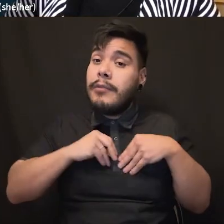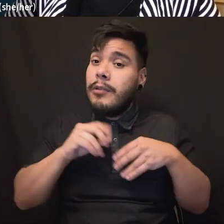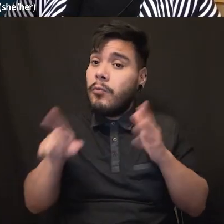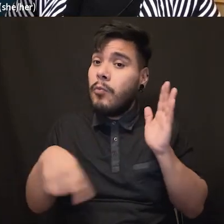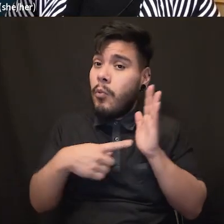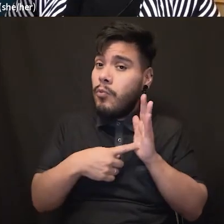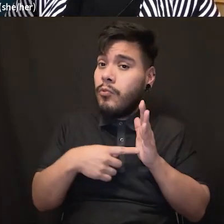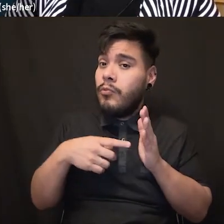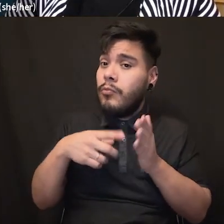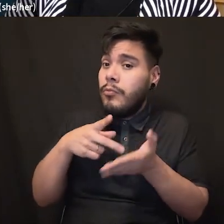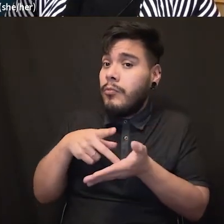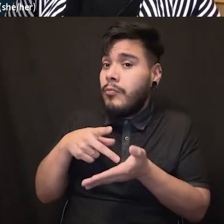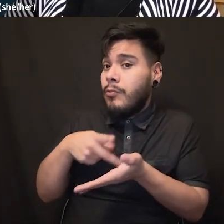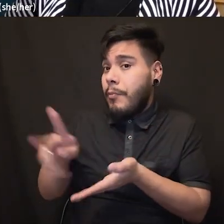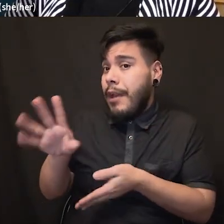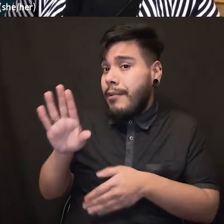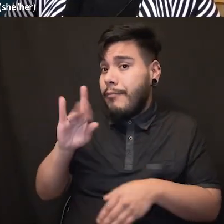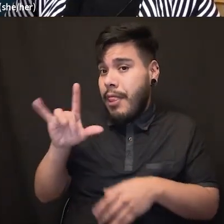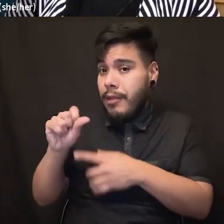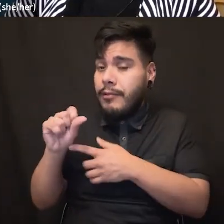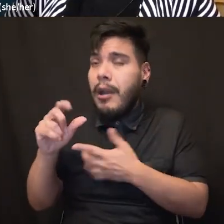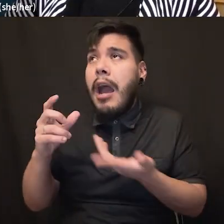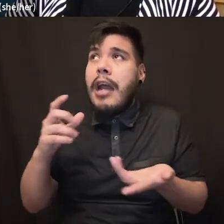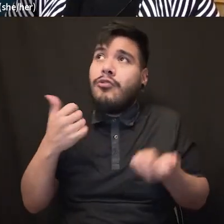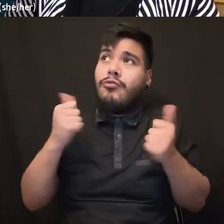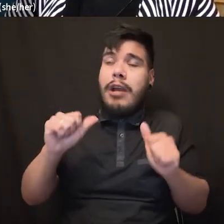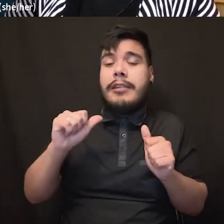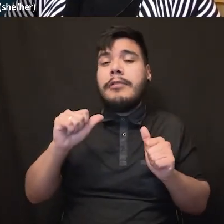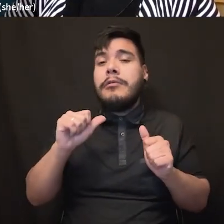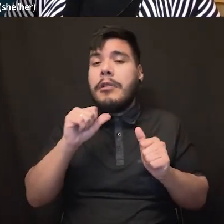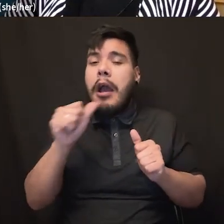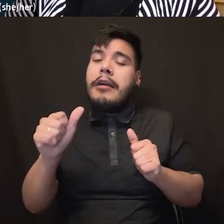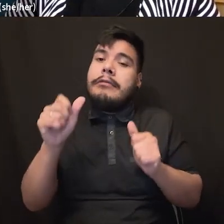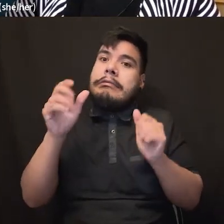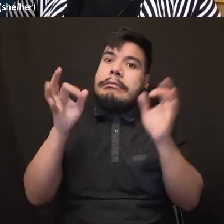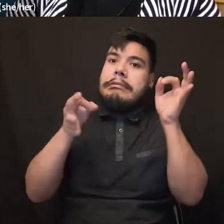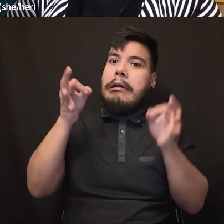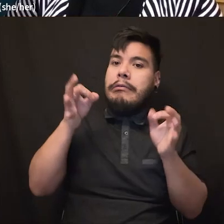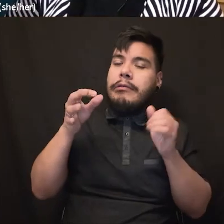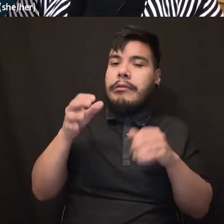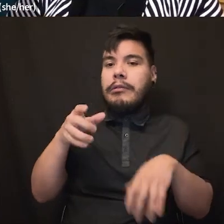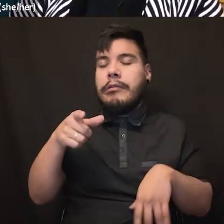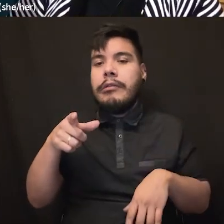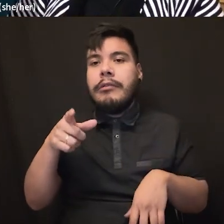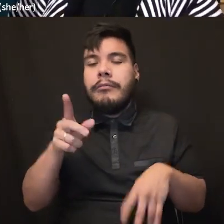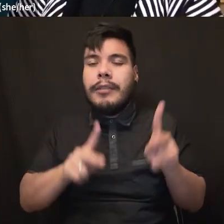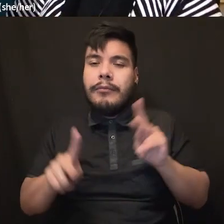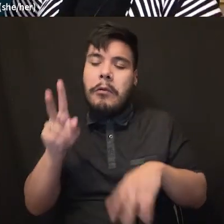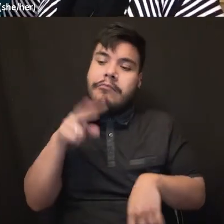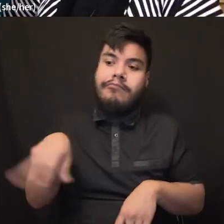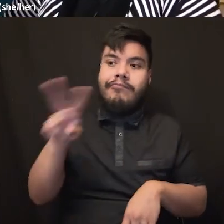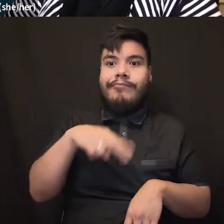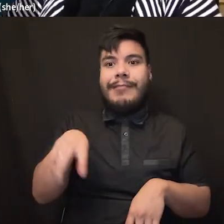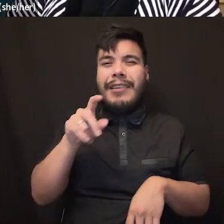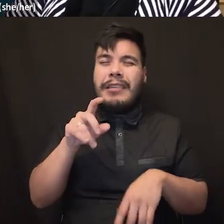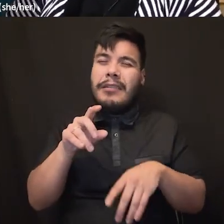I try not to be like judgmental about people taking parts like that sometimes. Especially if they're up and coming.